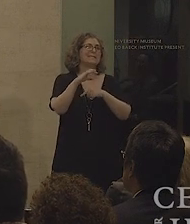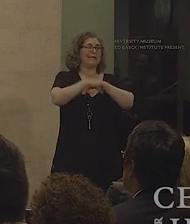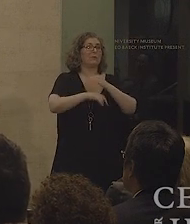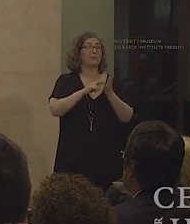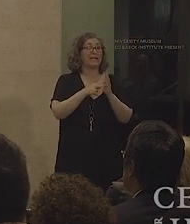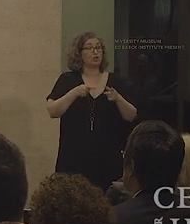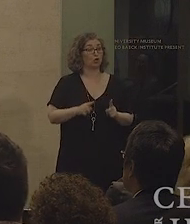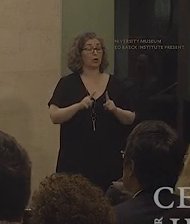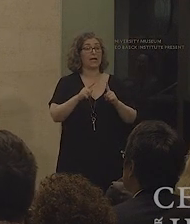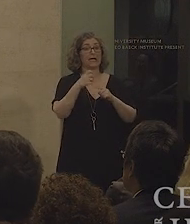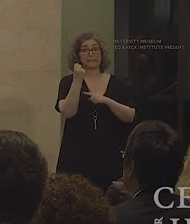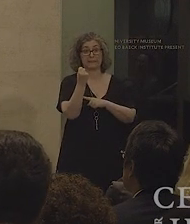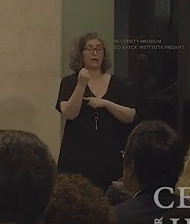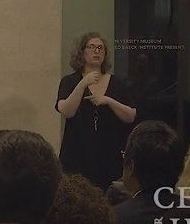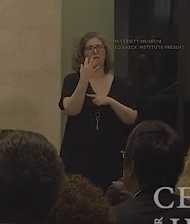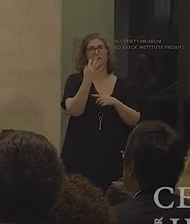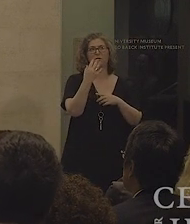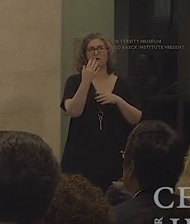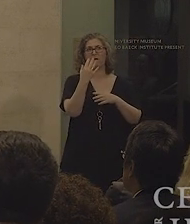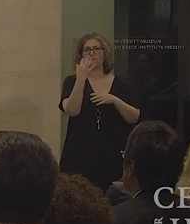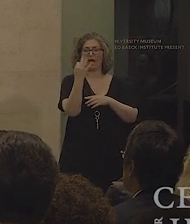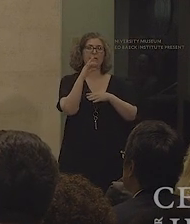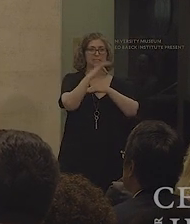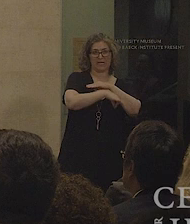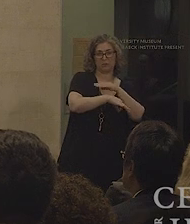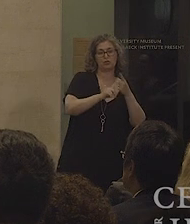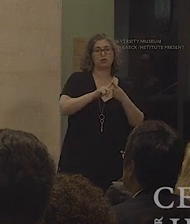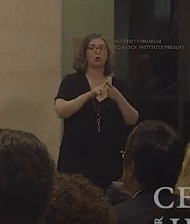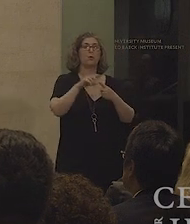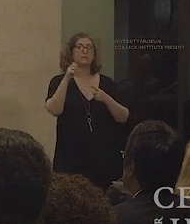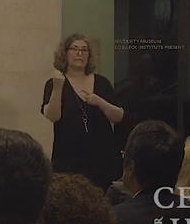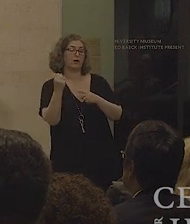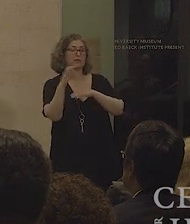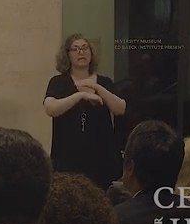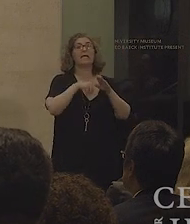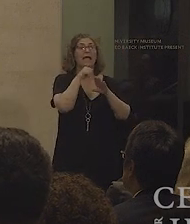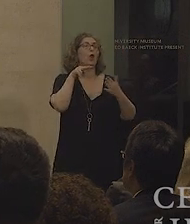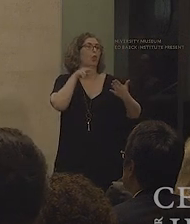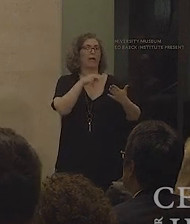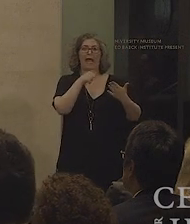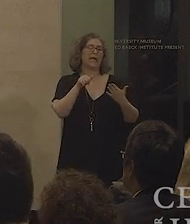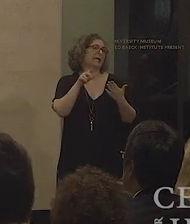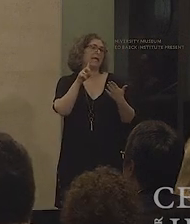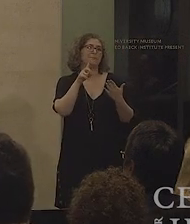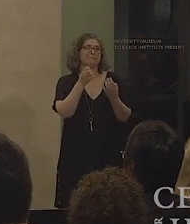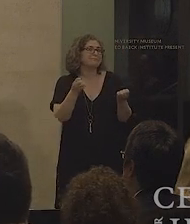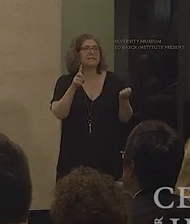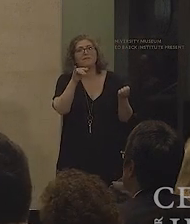all from sunset Friday to sunset Saturday. So